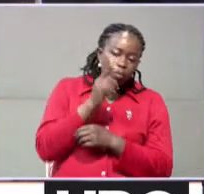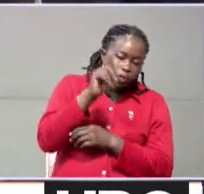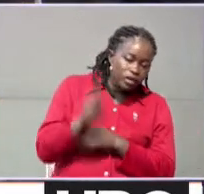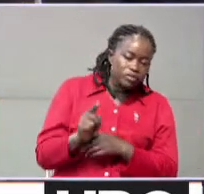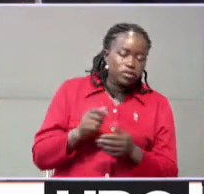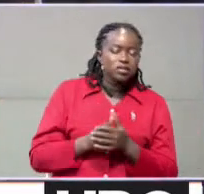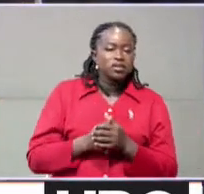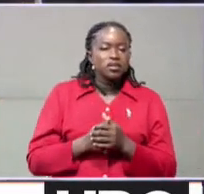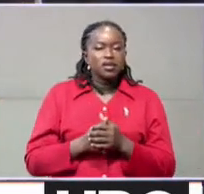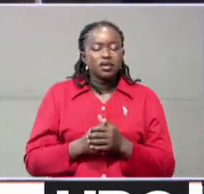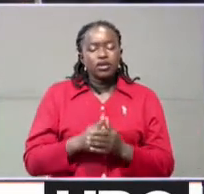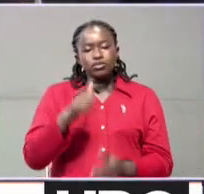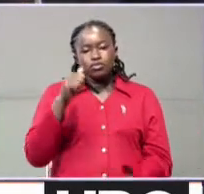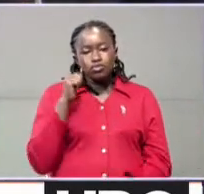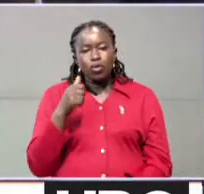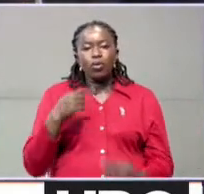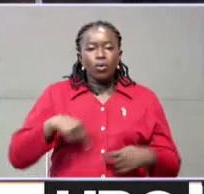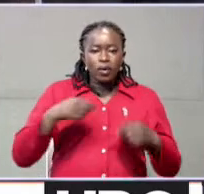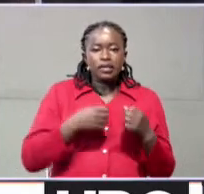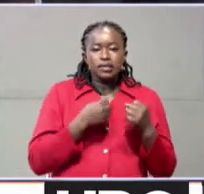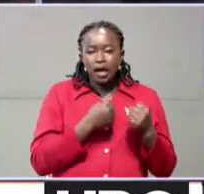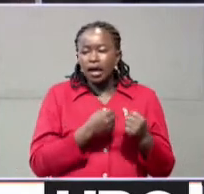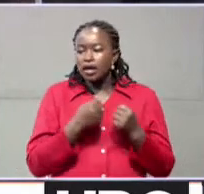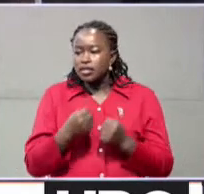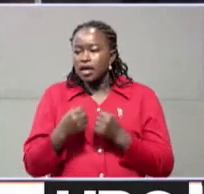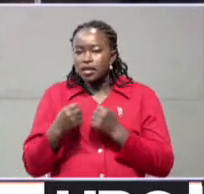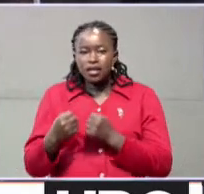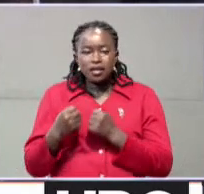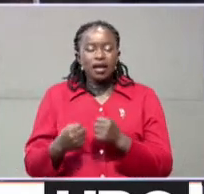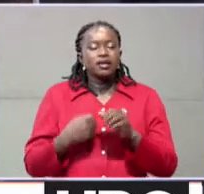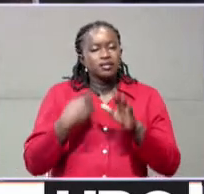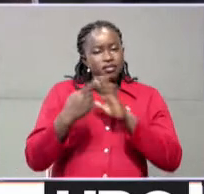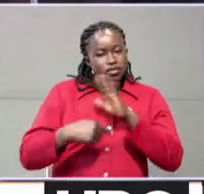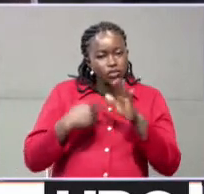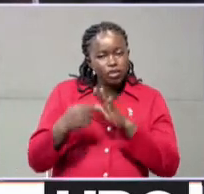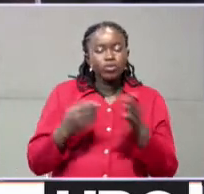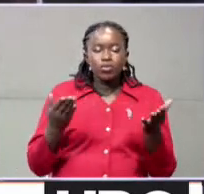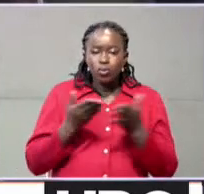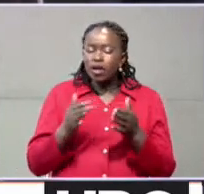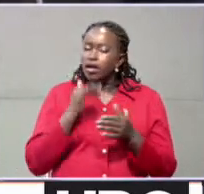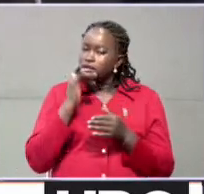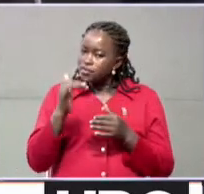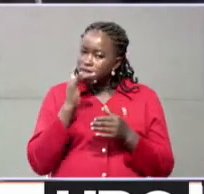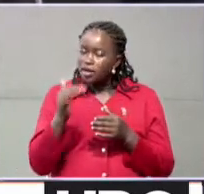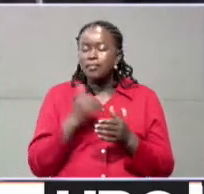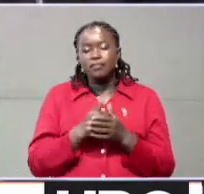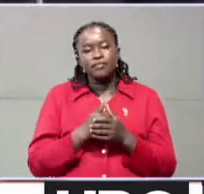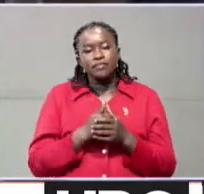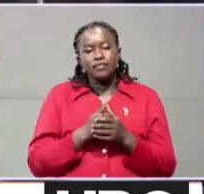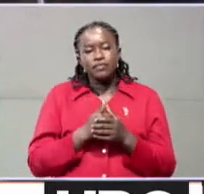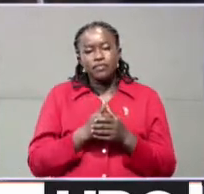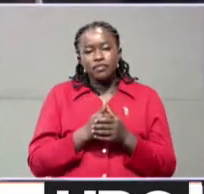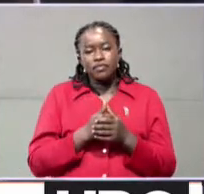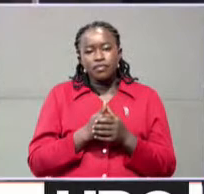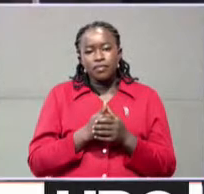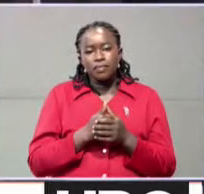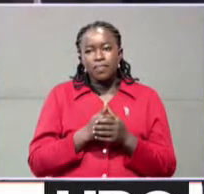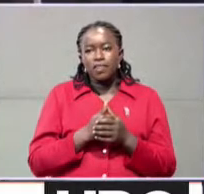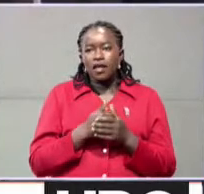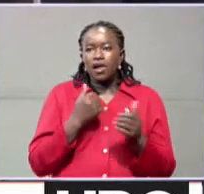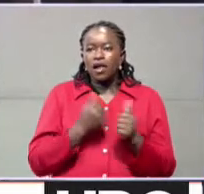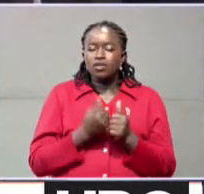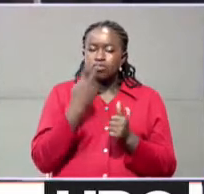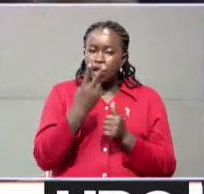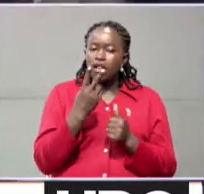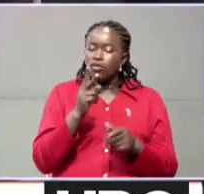yesterday we're struggling with a situation where mr speaker sir may 12 in that seat you